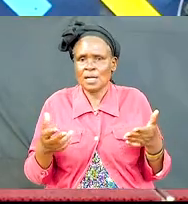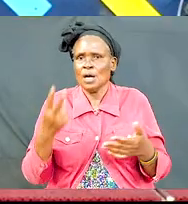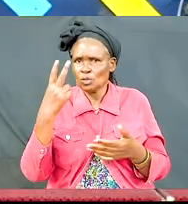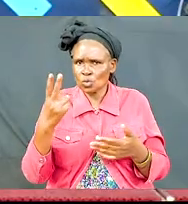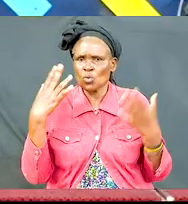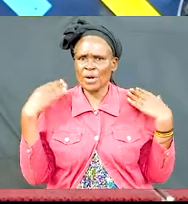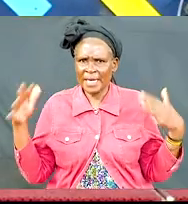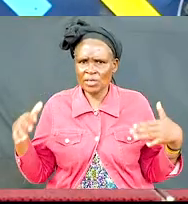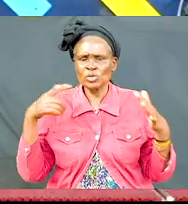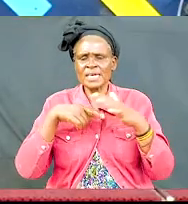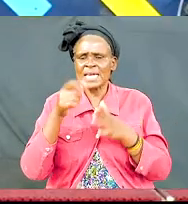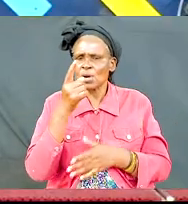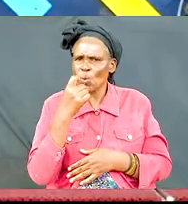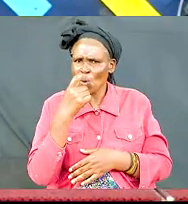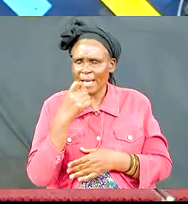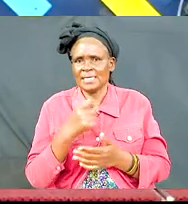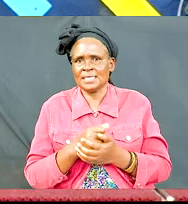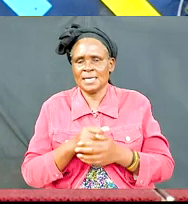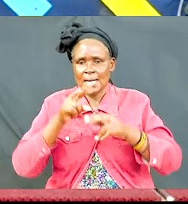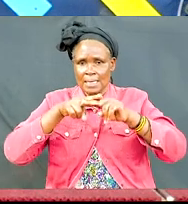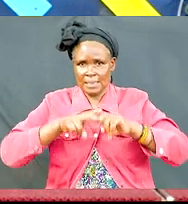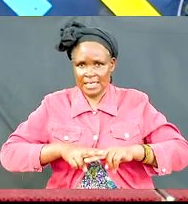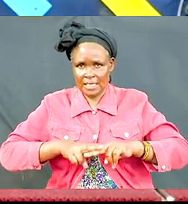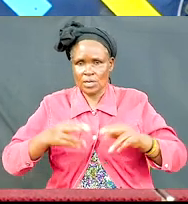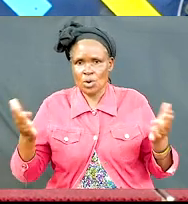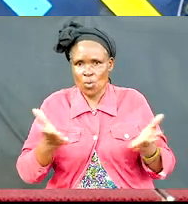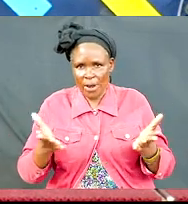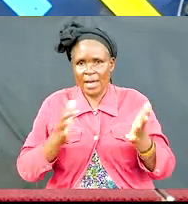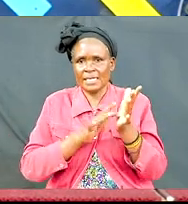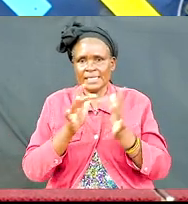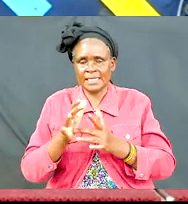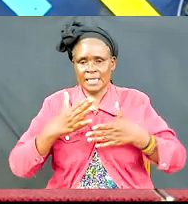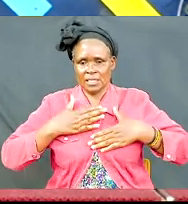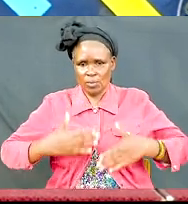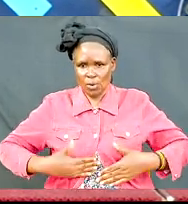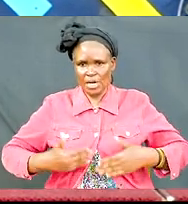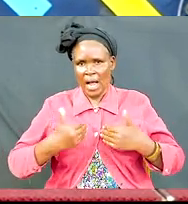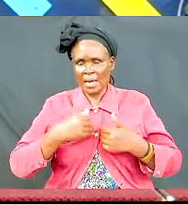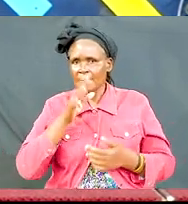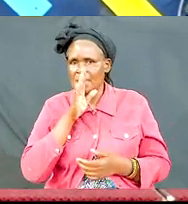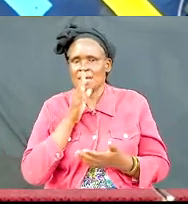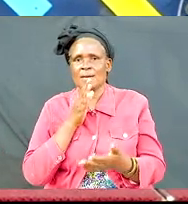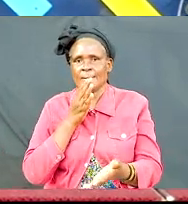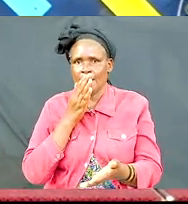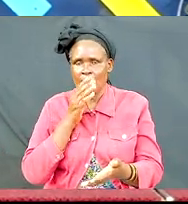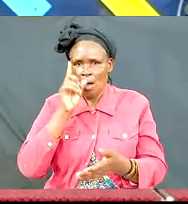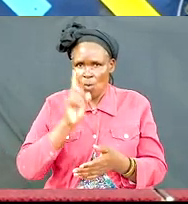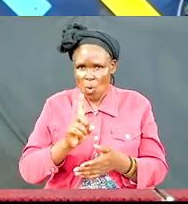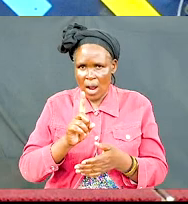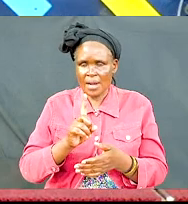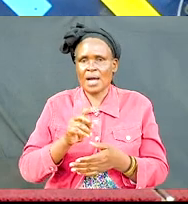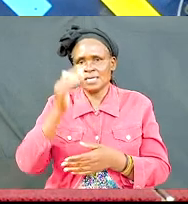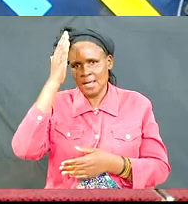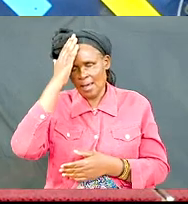two angels in white, seated where Jesus' body had been, one at the